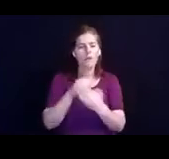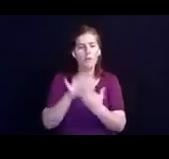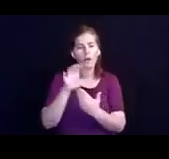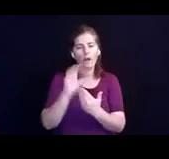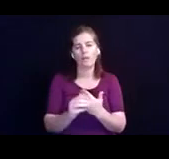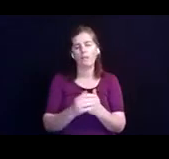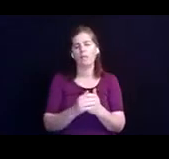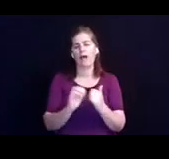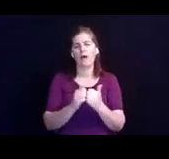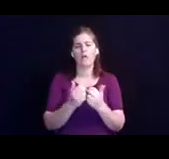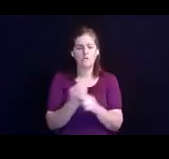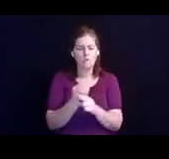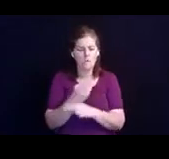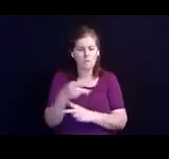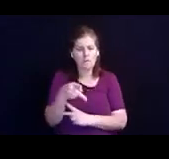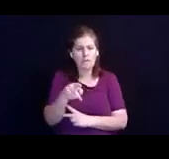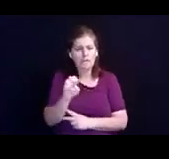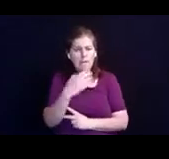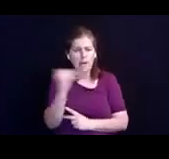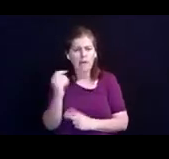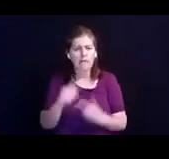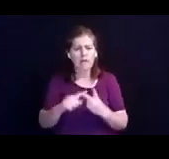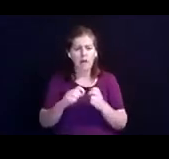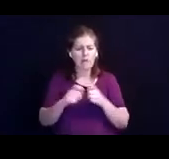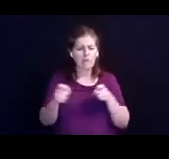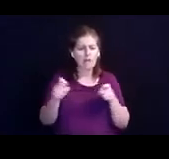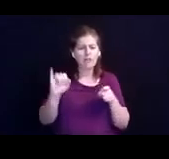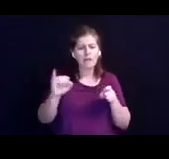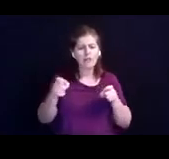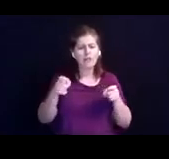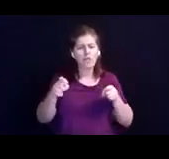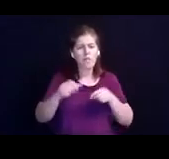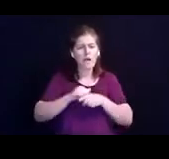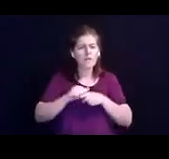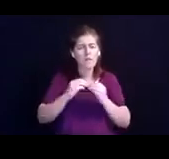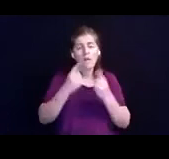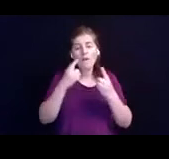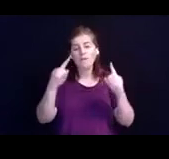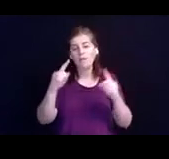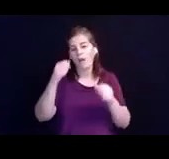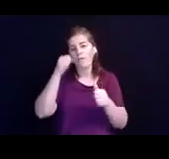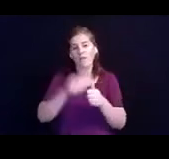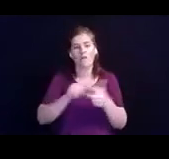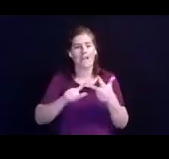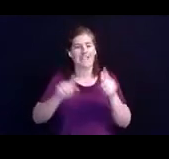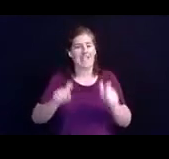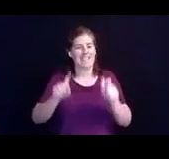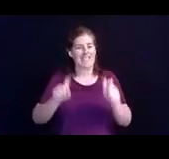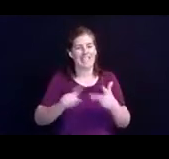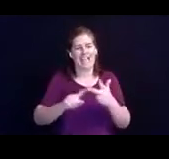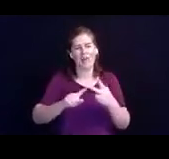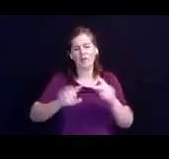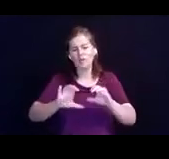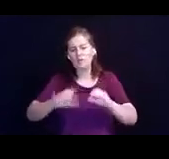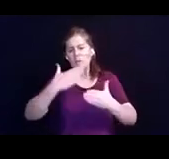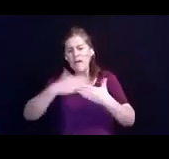to work with your PPE, how to manage infection control practices more effectively. I mentioned COVID-19 testing, how to do testing well,